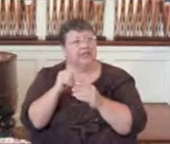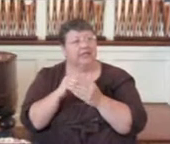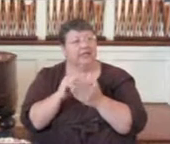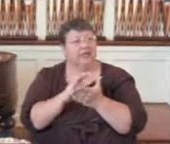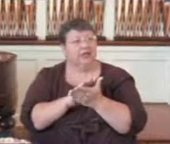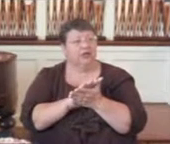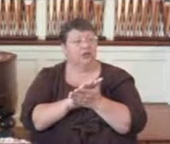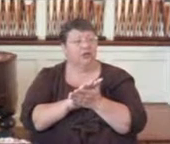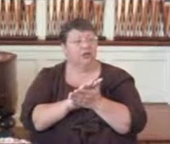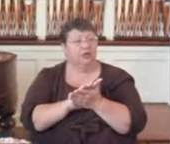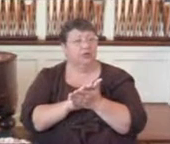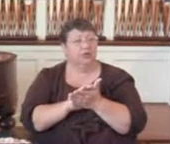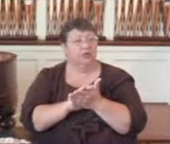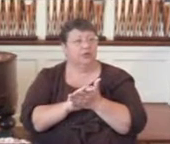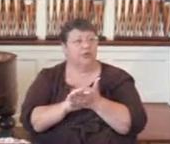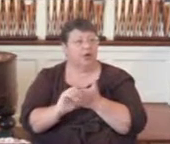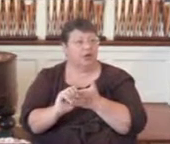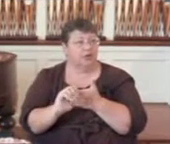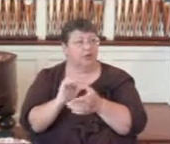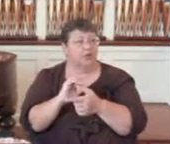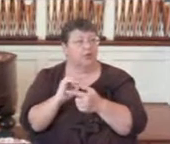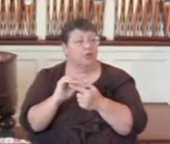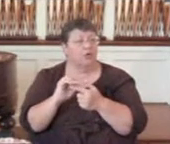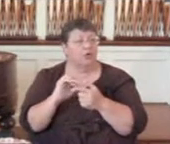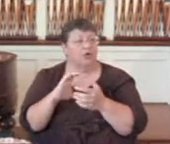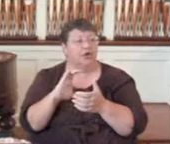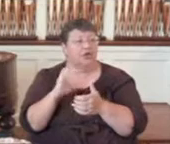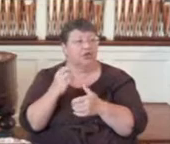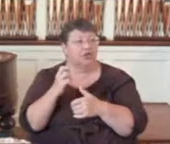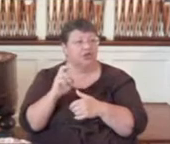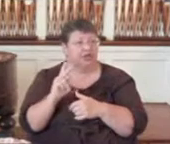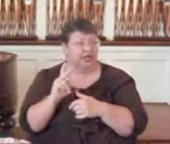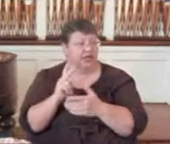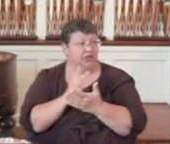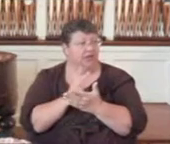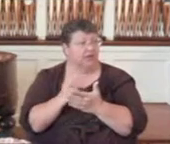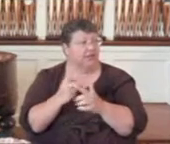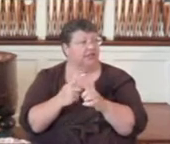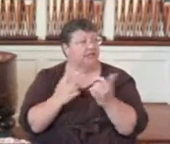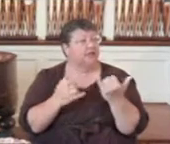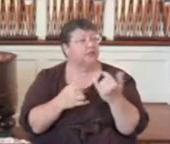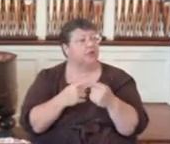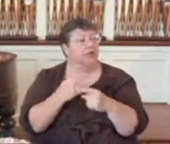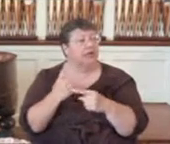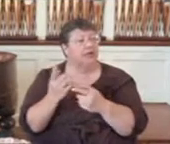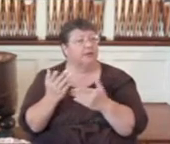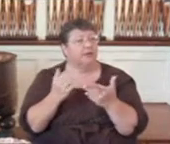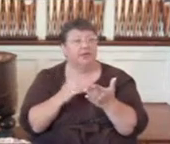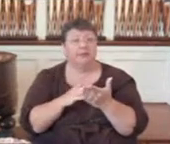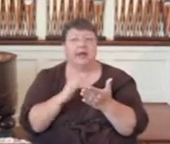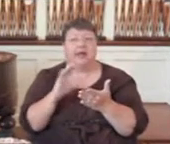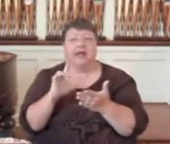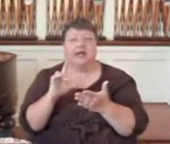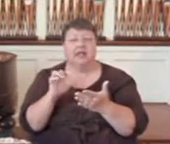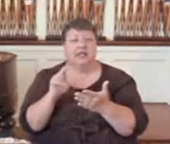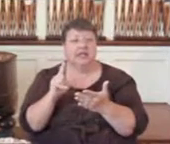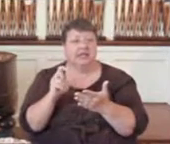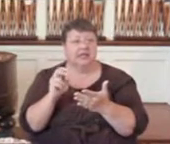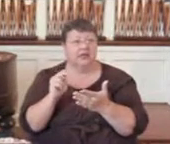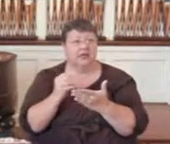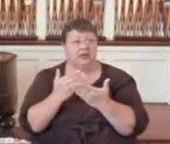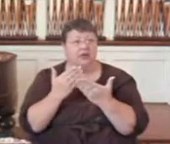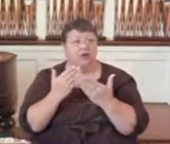into currency or to a check. So that's 2 weeks from today. Just bring back your Lenten